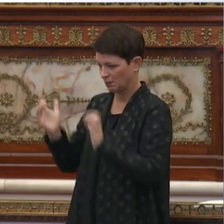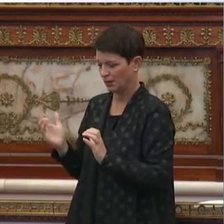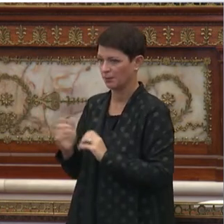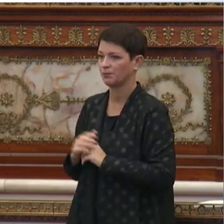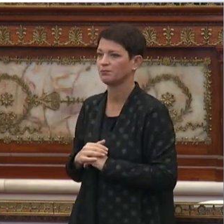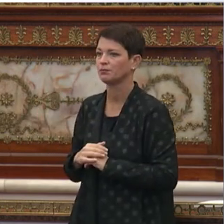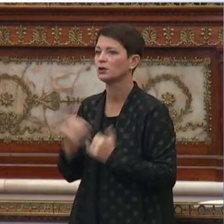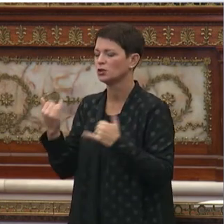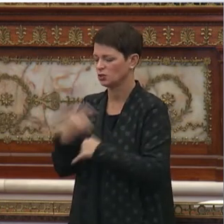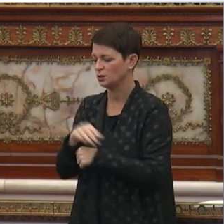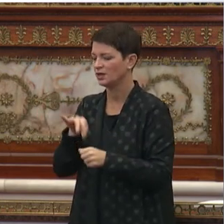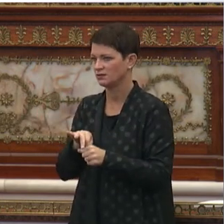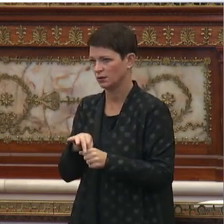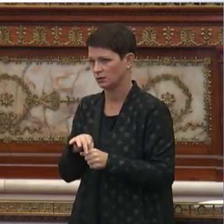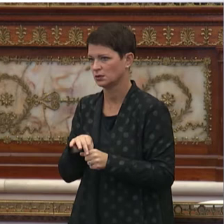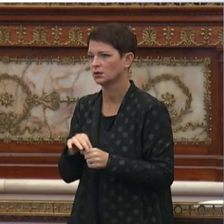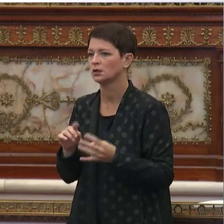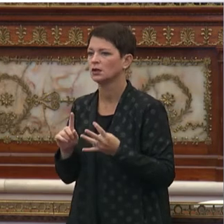Today's